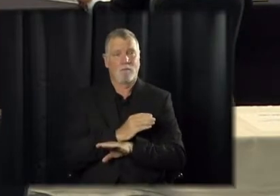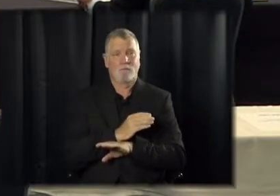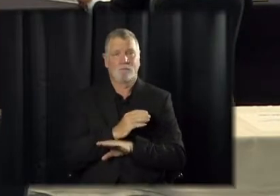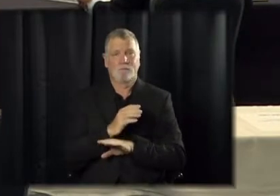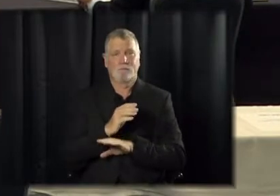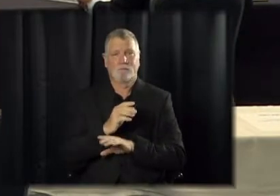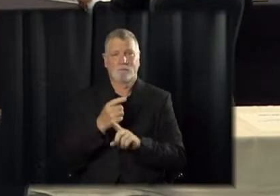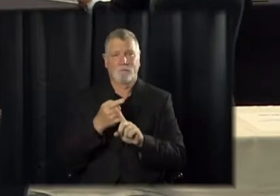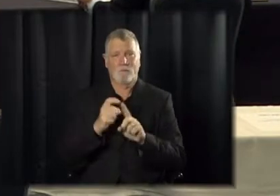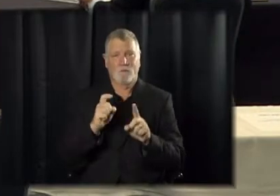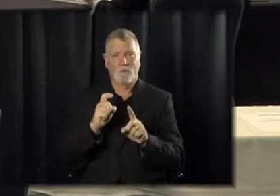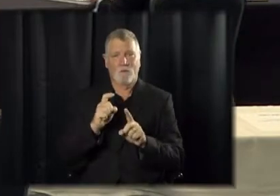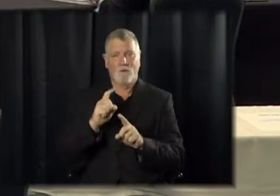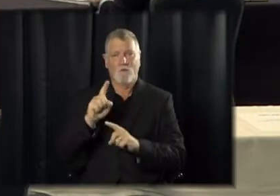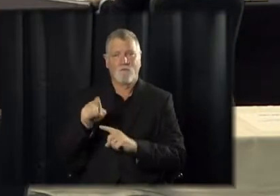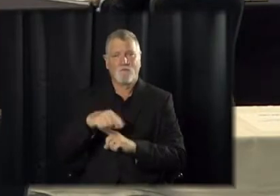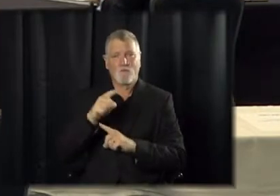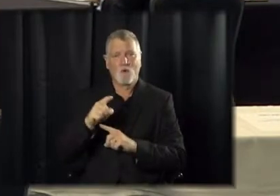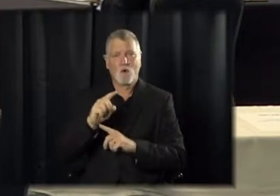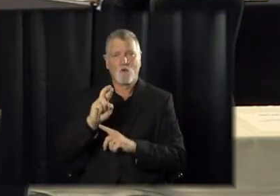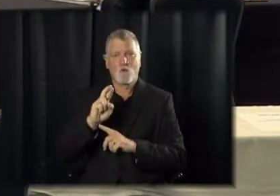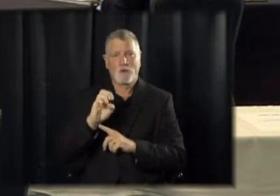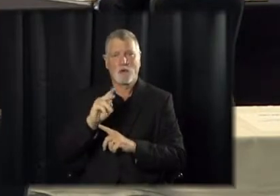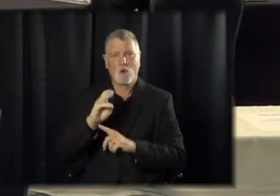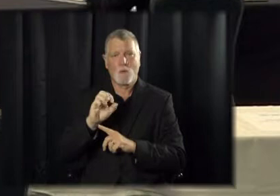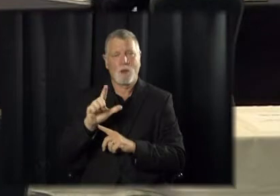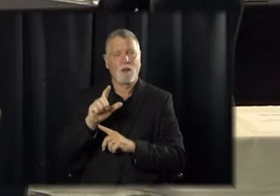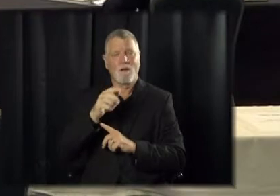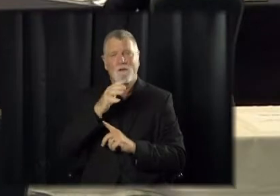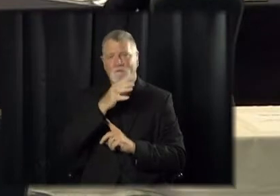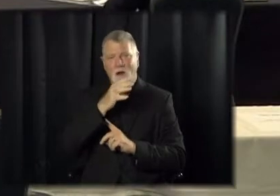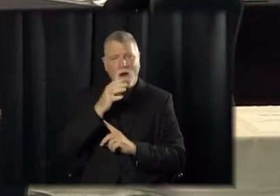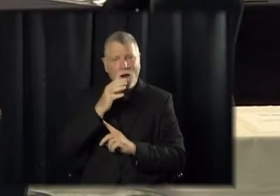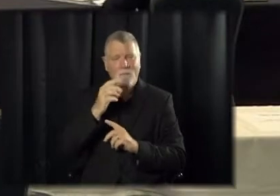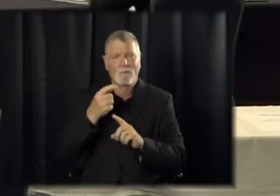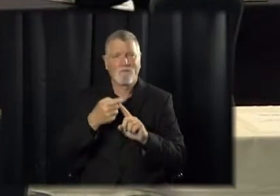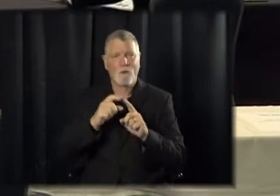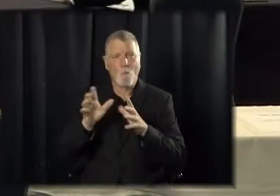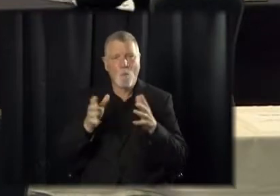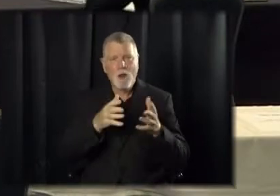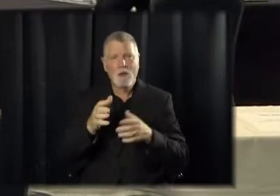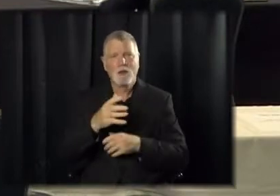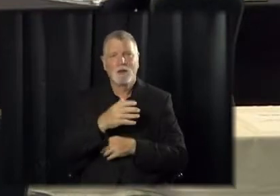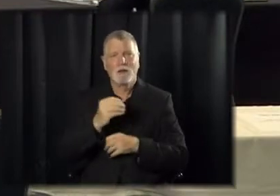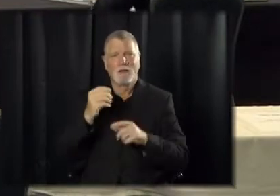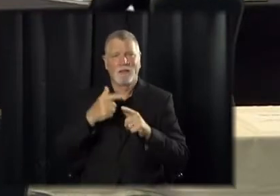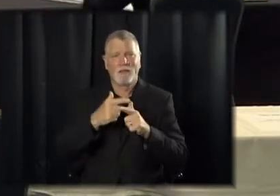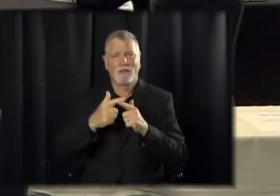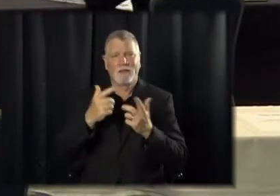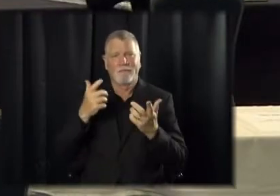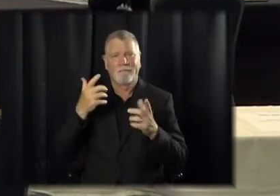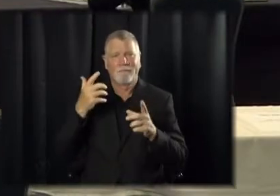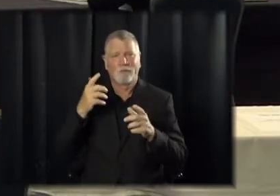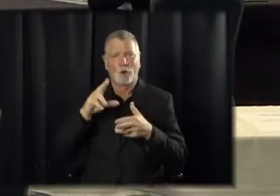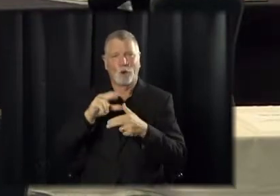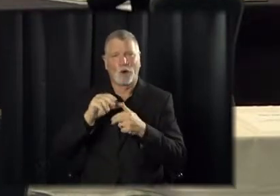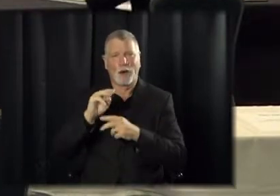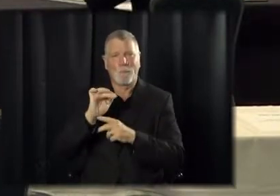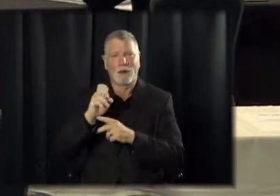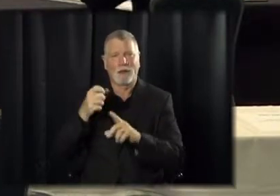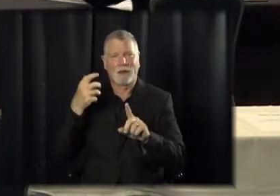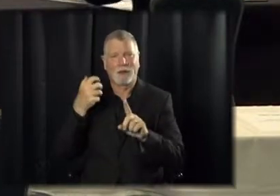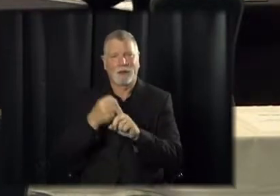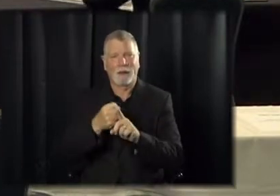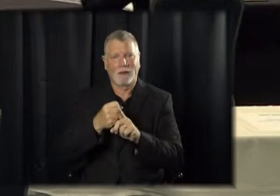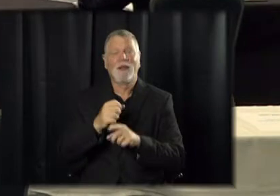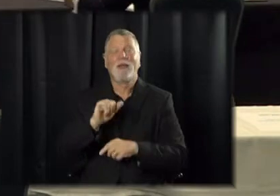source of renewable generation, the wind farm going into Hurricane Maria, and it's very